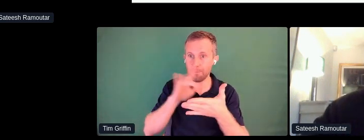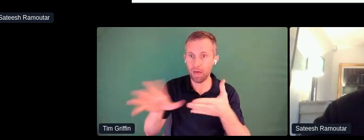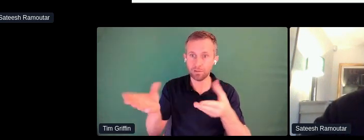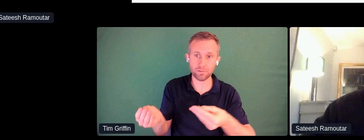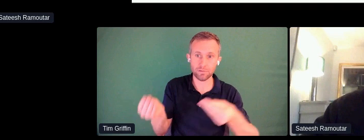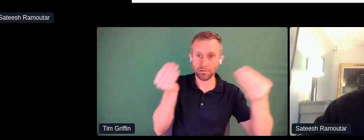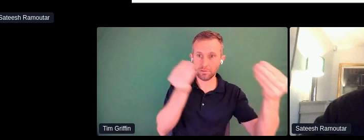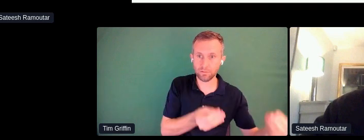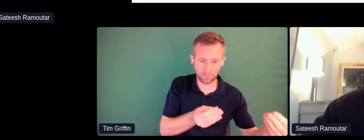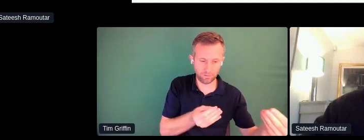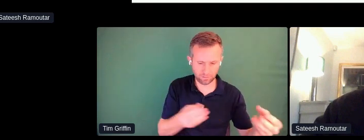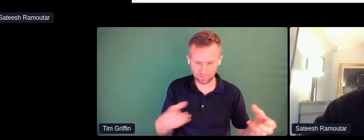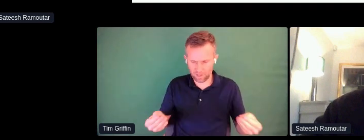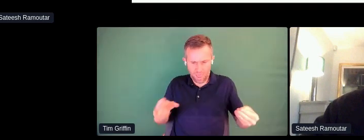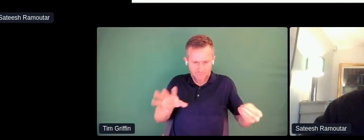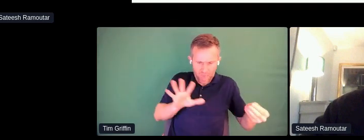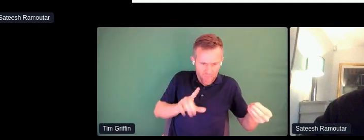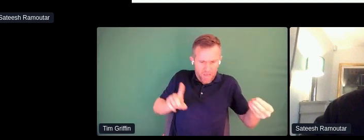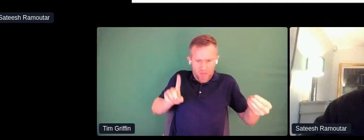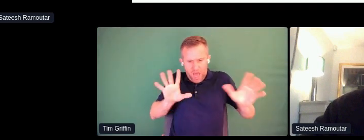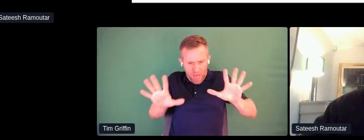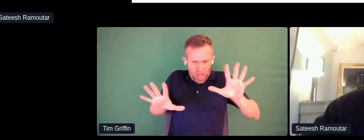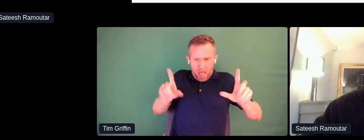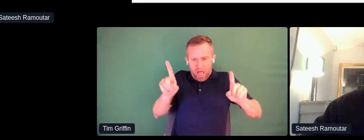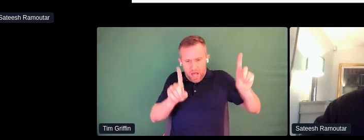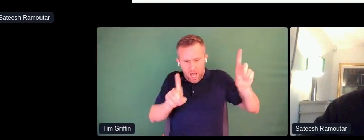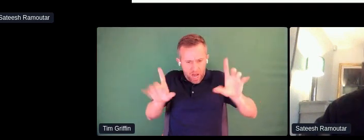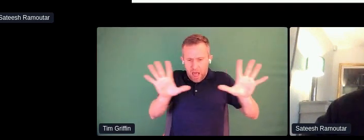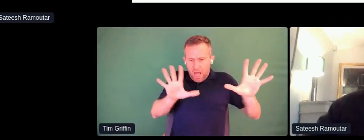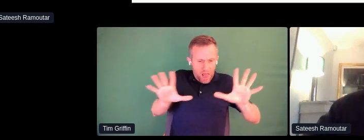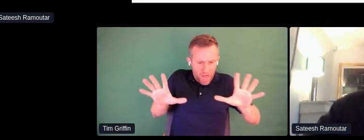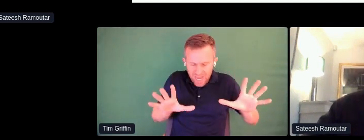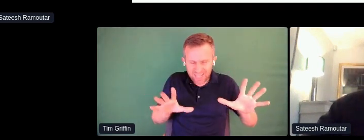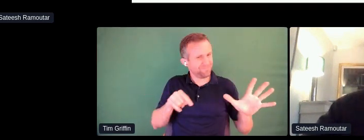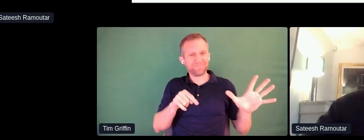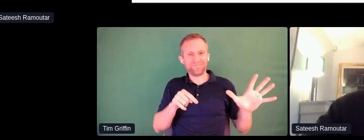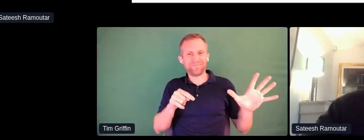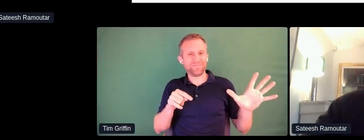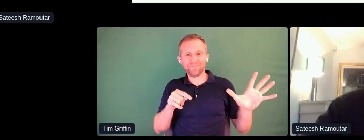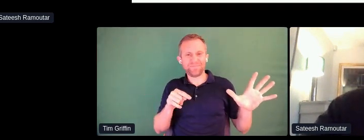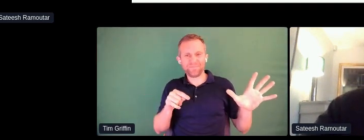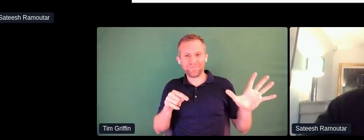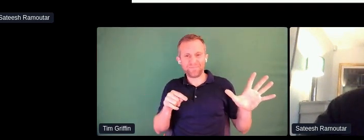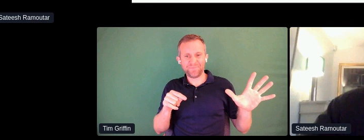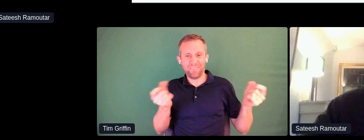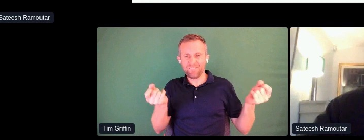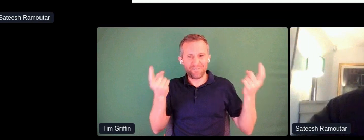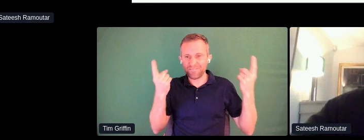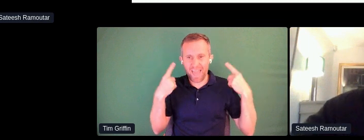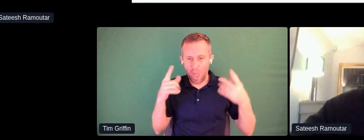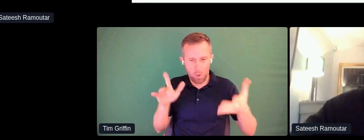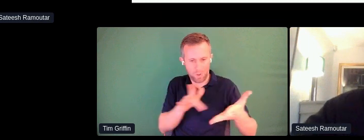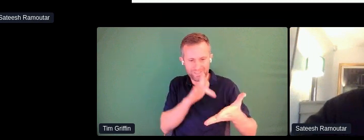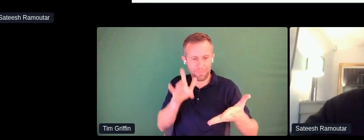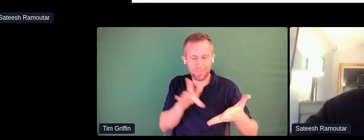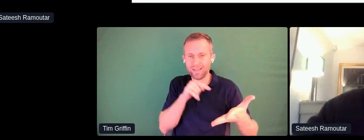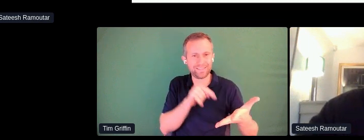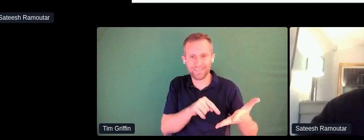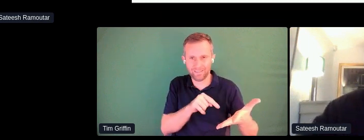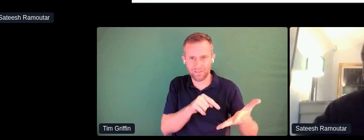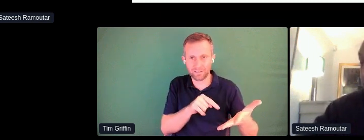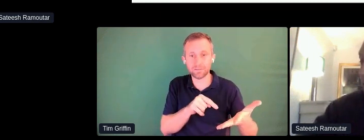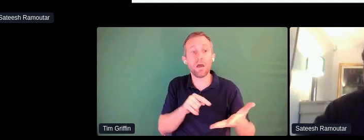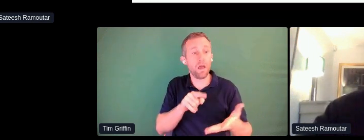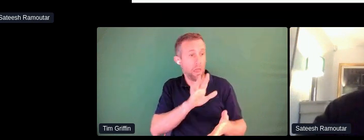tablet. He couldn't navigate the tablet. He didn't find it, for him, intuitive in a way that he could actually use properly. I tried a mobile